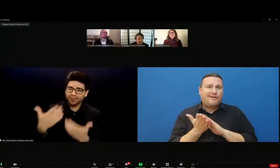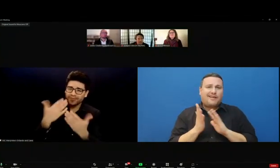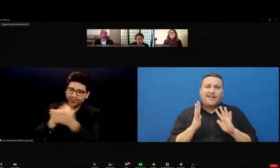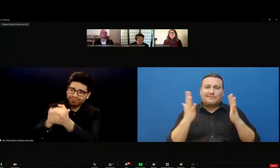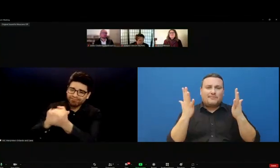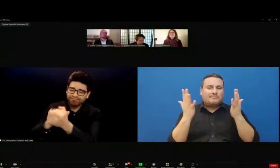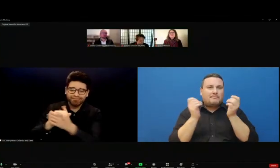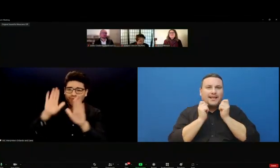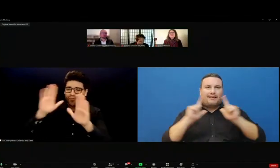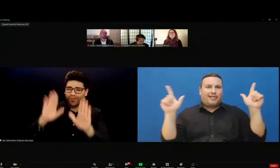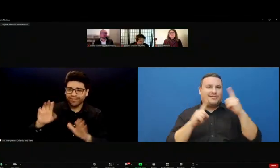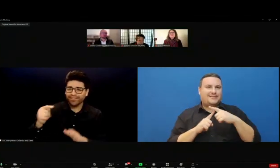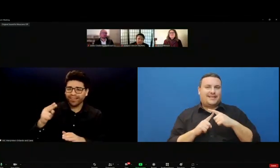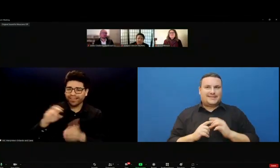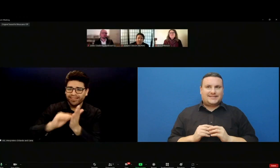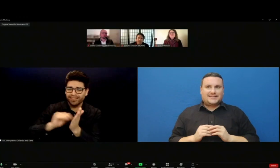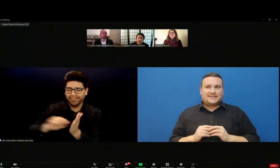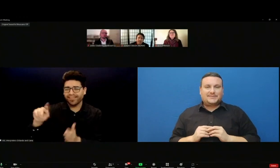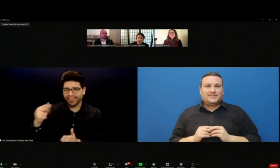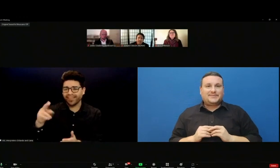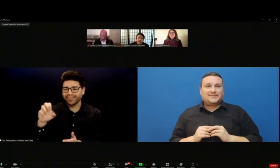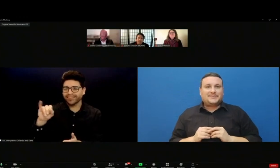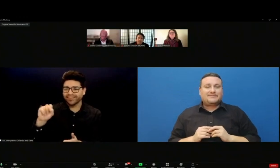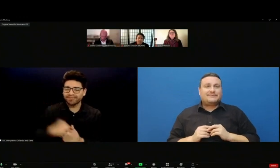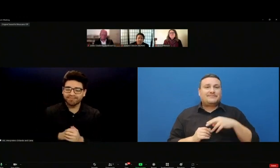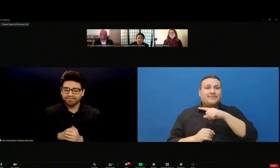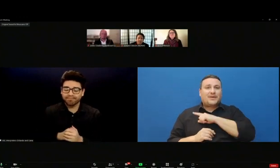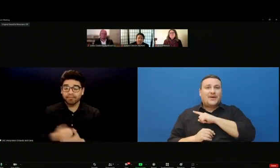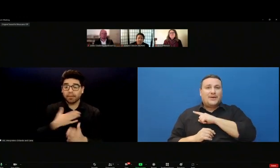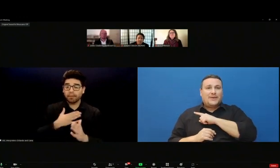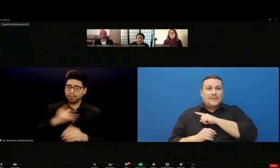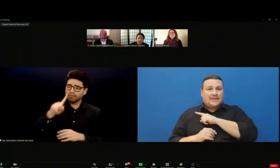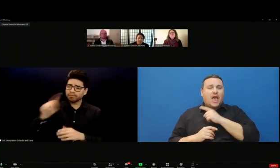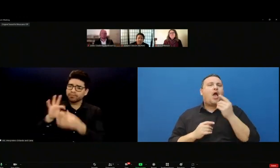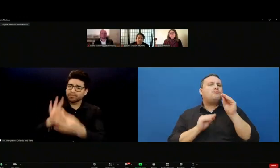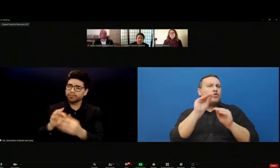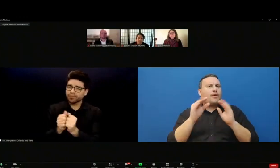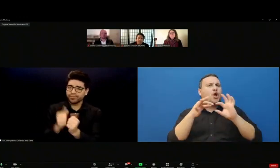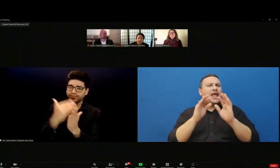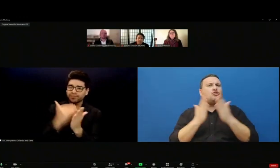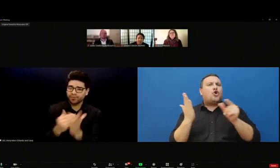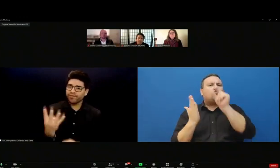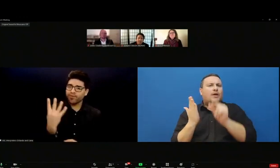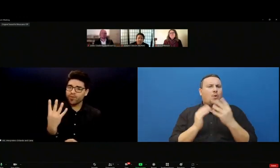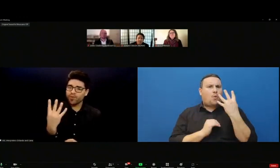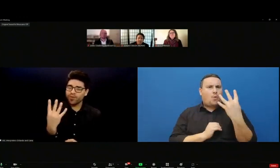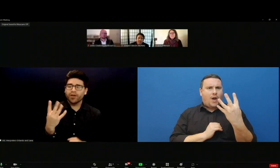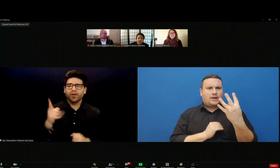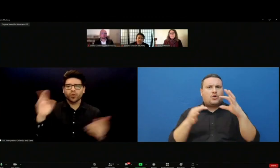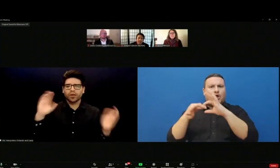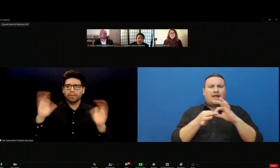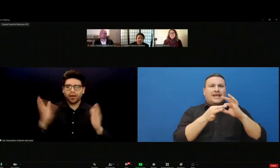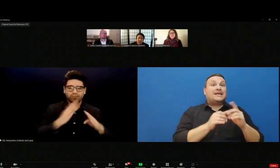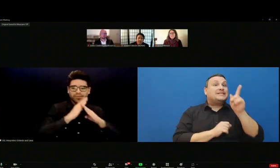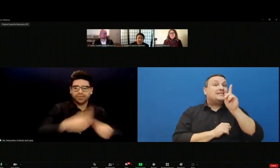thesis. My question concerns chapter 4 and your comparison between silent gestures and